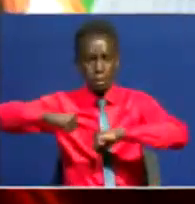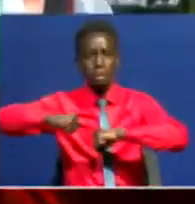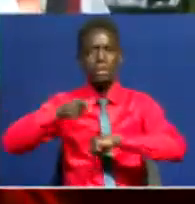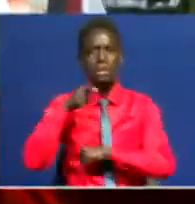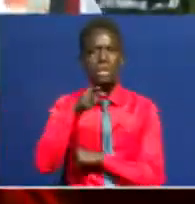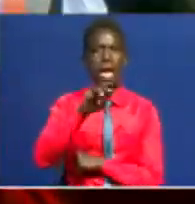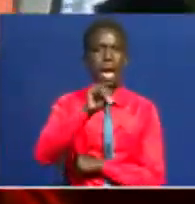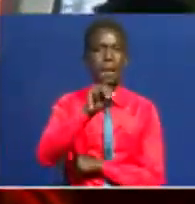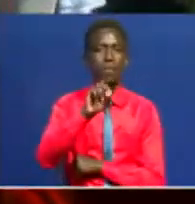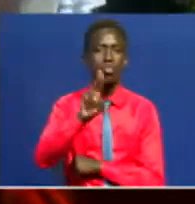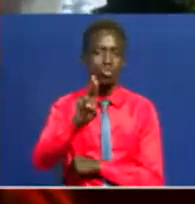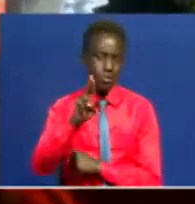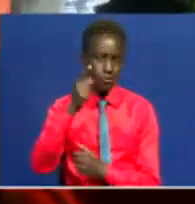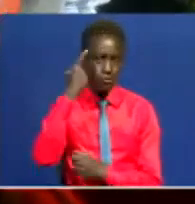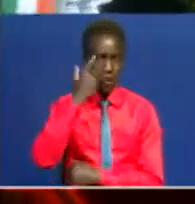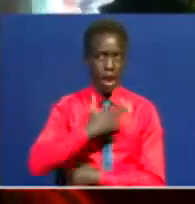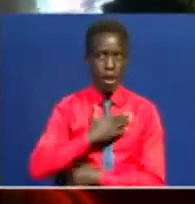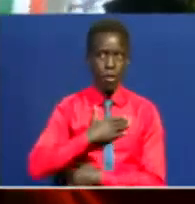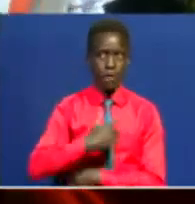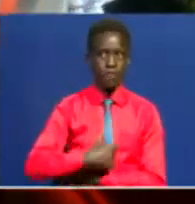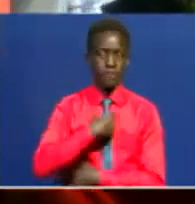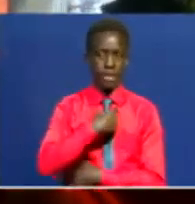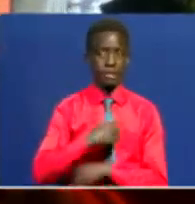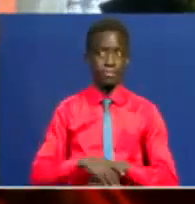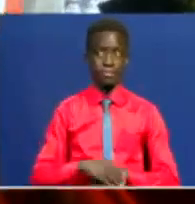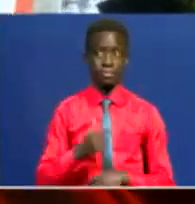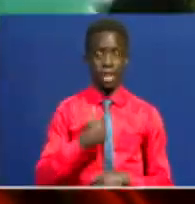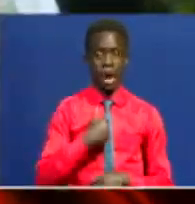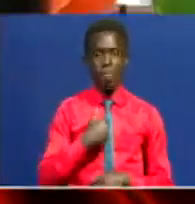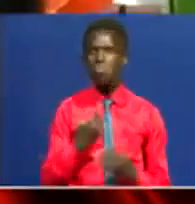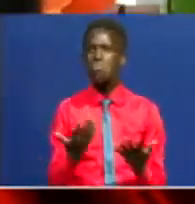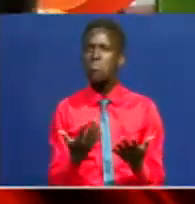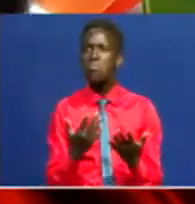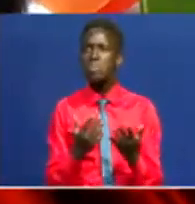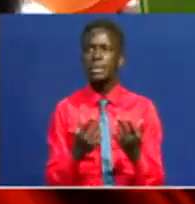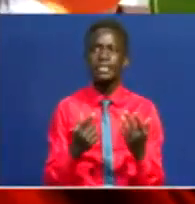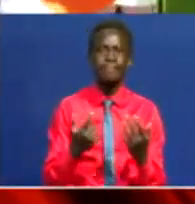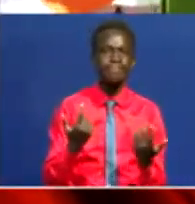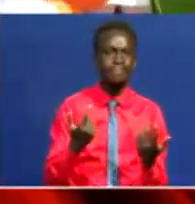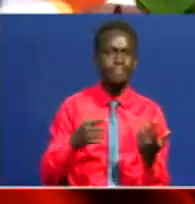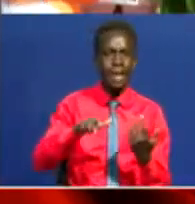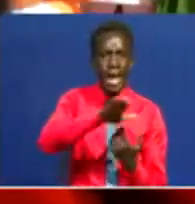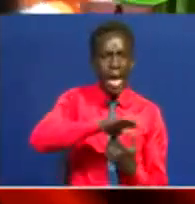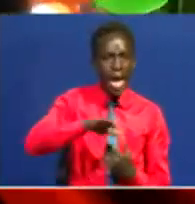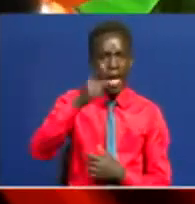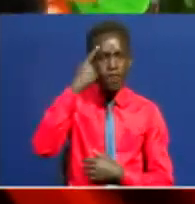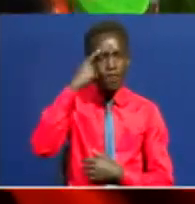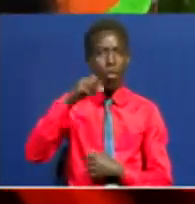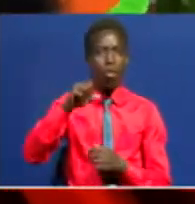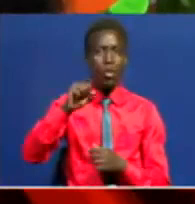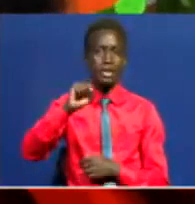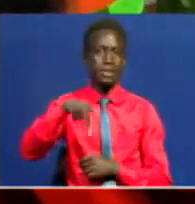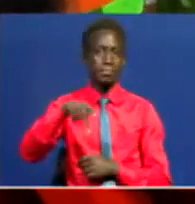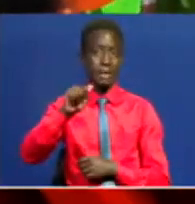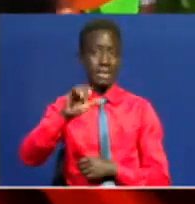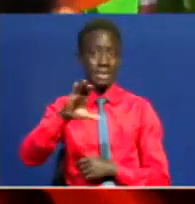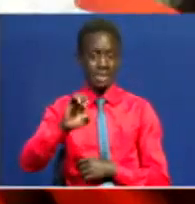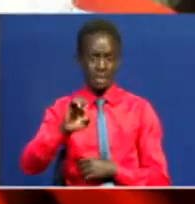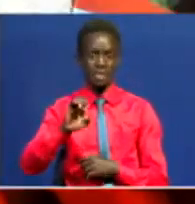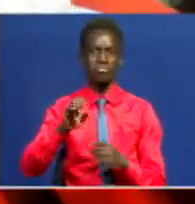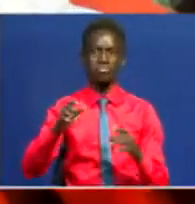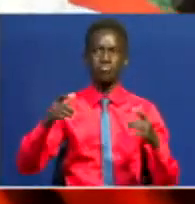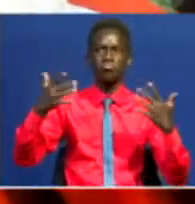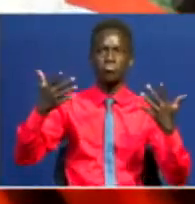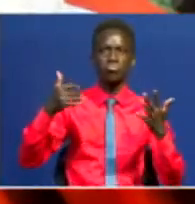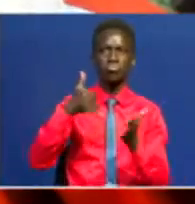visit. Space technology is another area. I was mentioning to you we are doing a lot in the area of space. And again, we are looking at